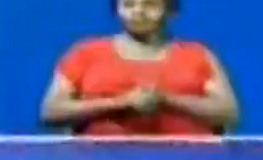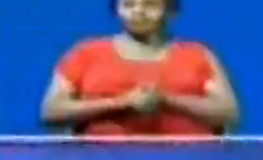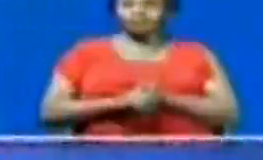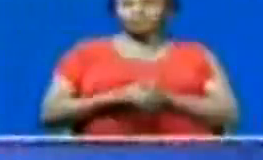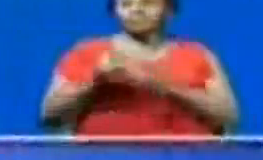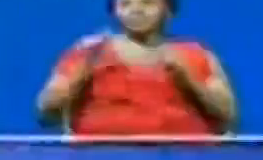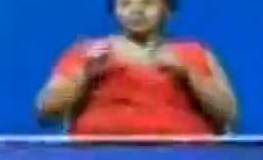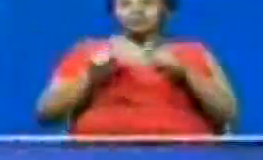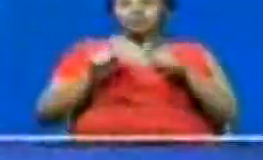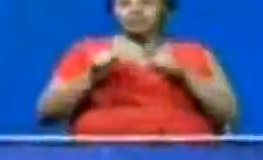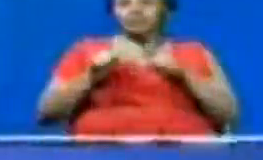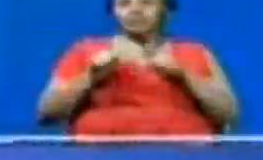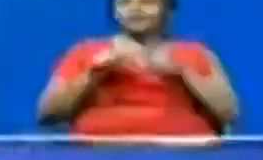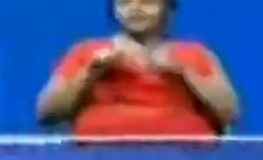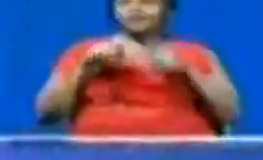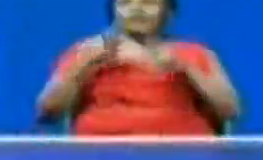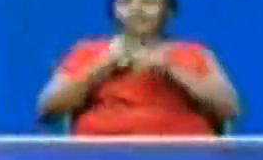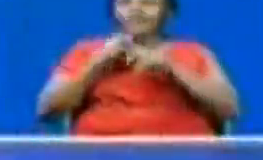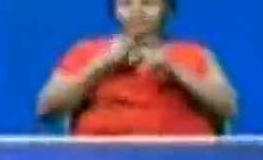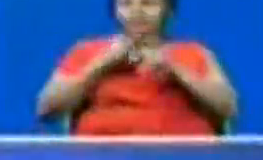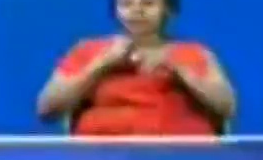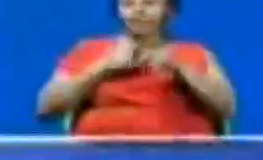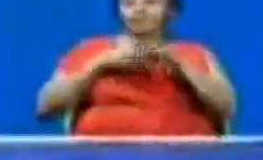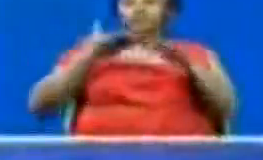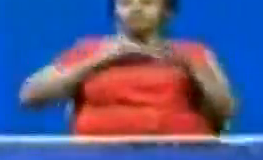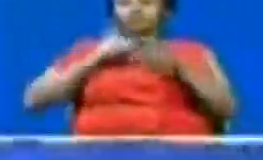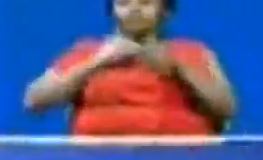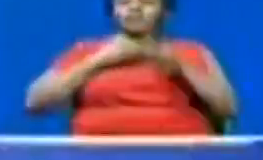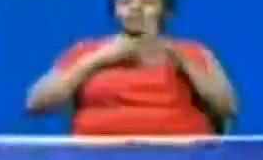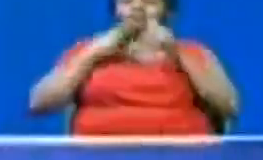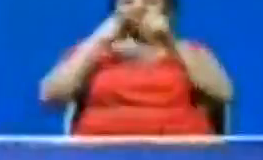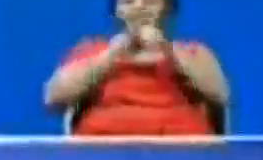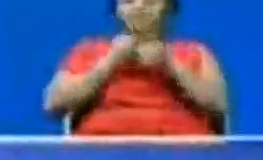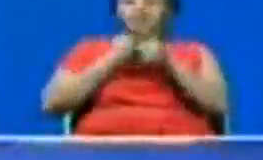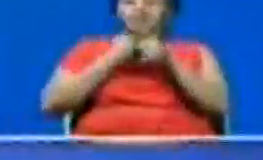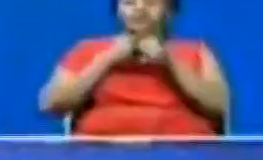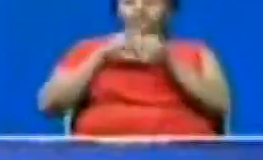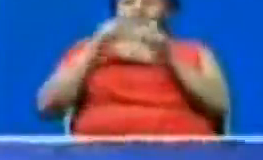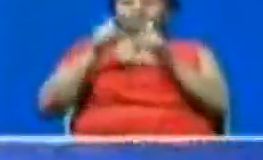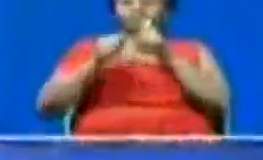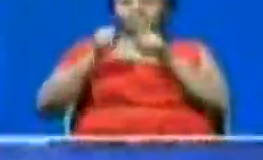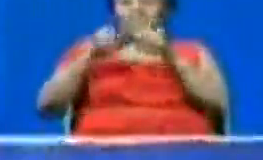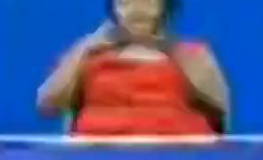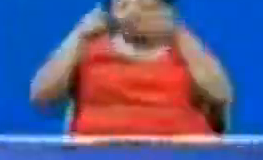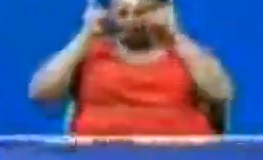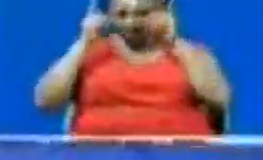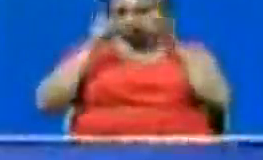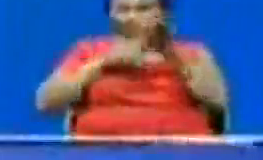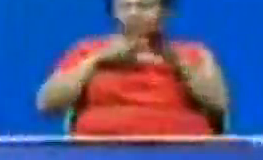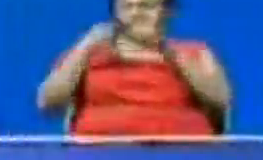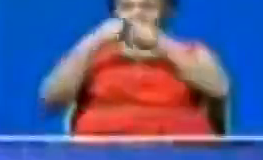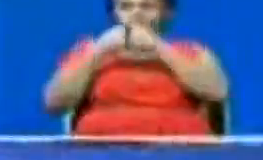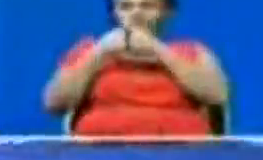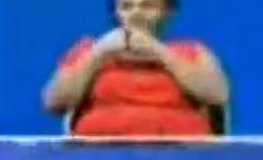But on this day, Jubilee carried the day and its owner was rewarded with a heifer. And like in such